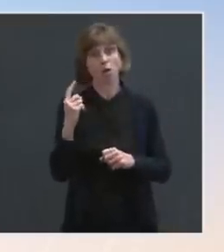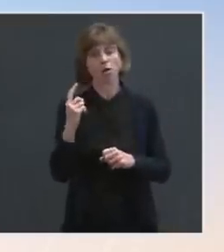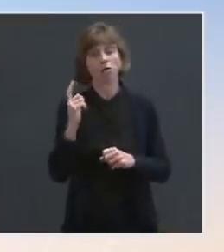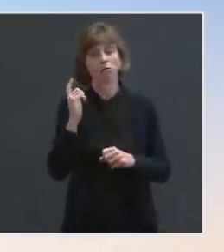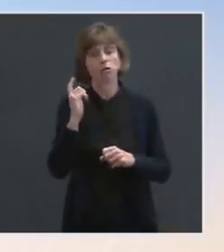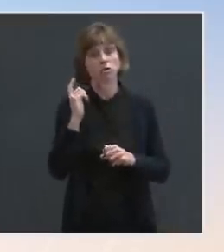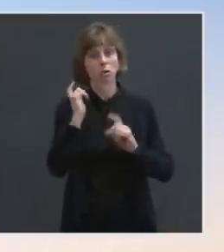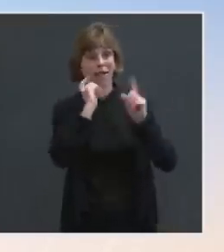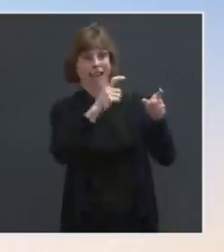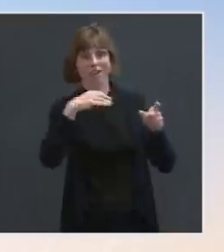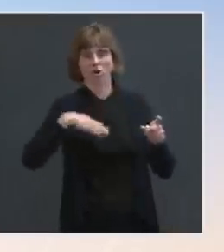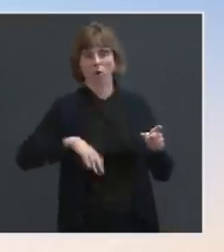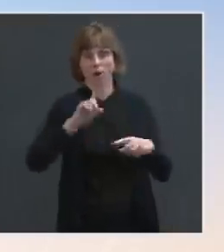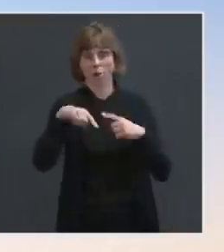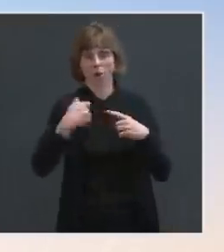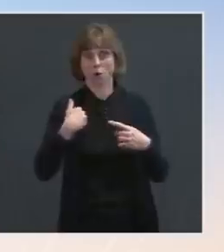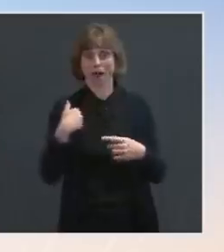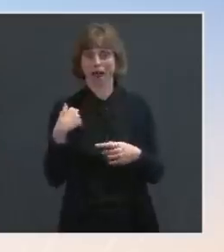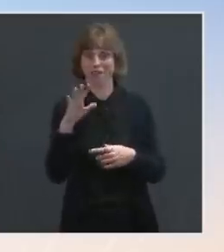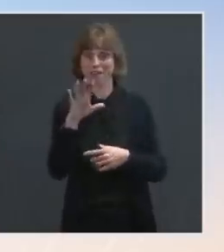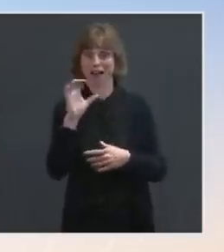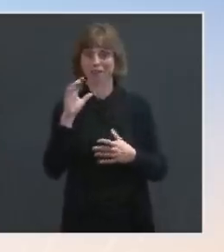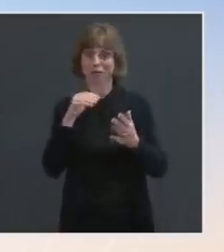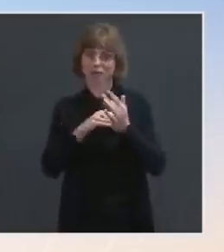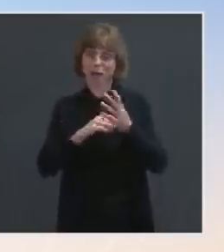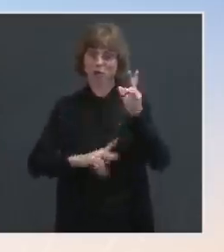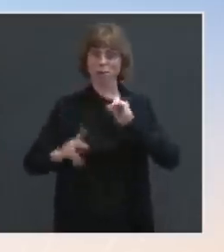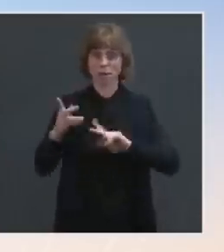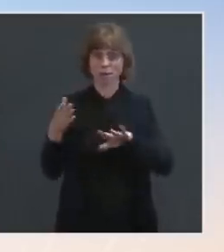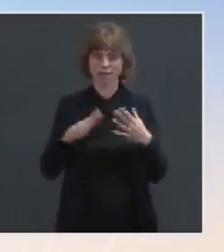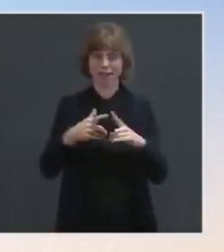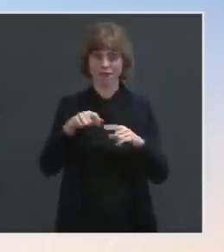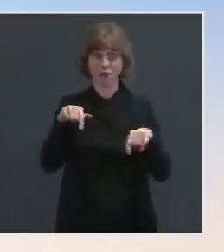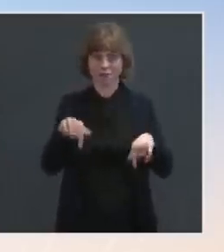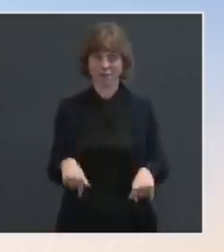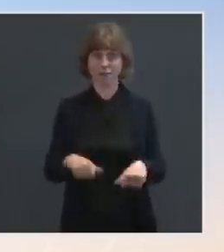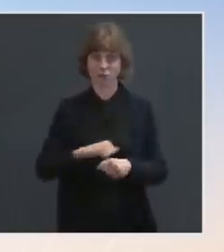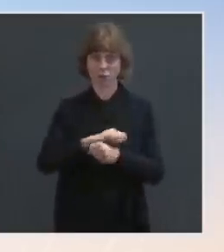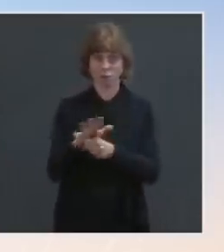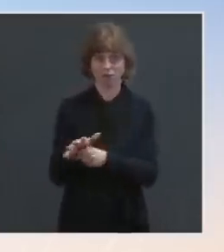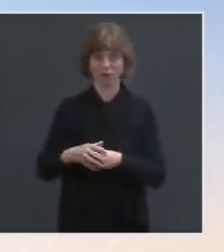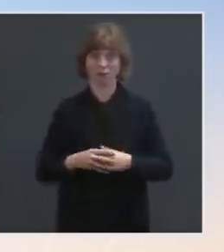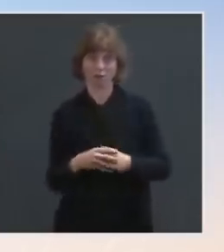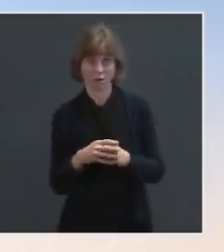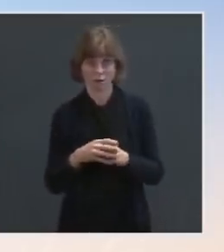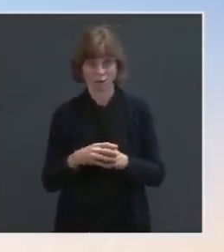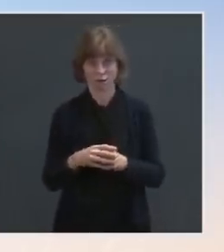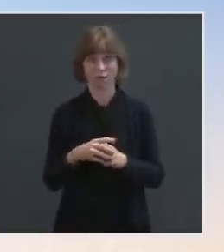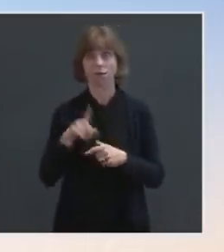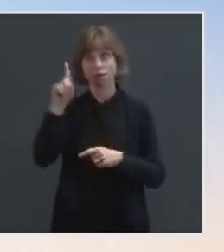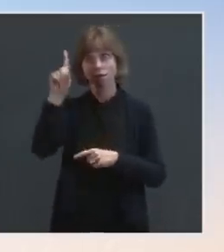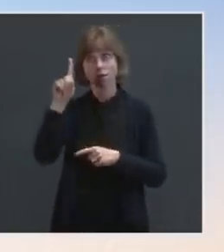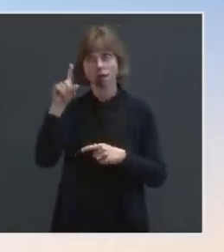in the country have died of this pandemic. So what our focus is on, and when the president's focus is on when he came into office just